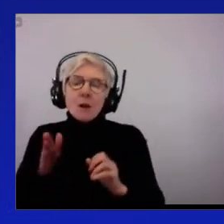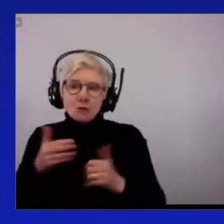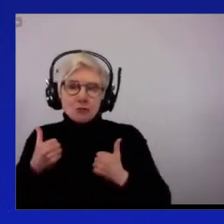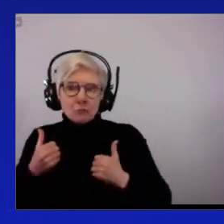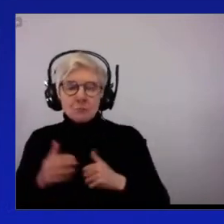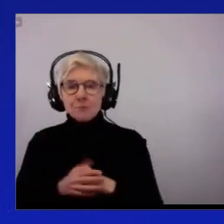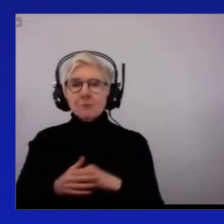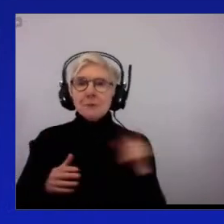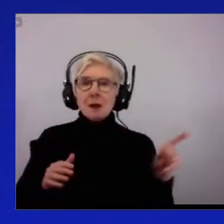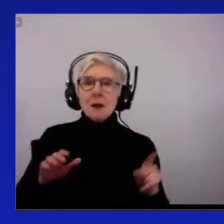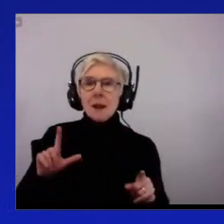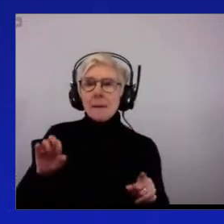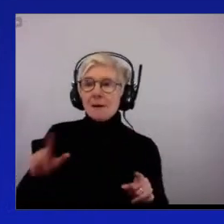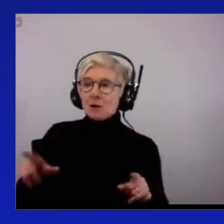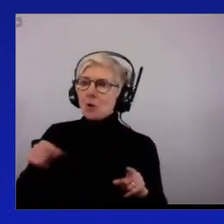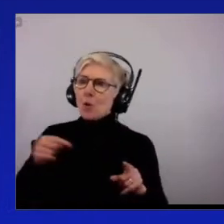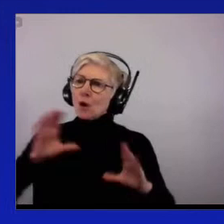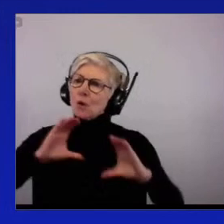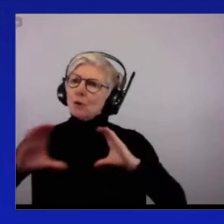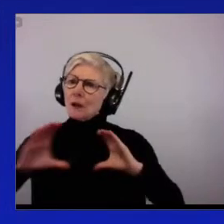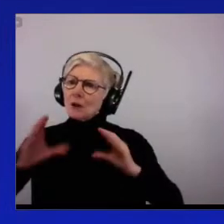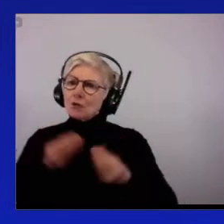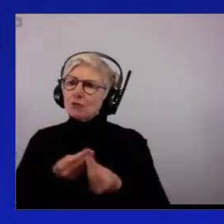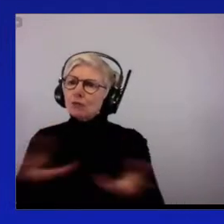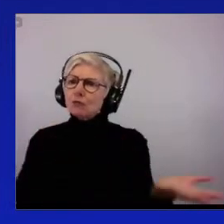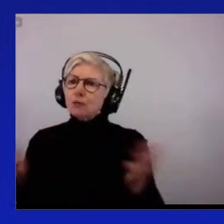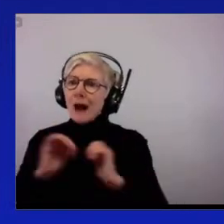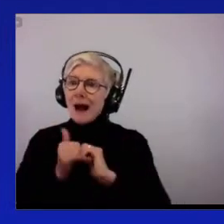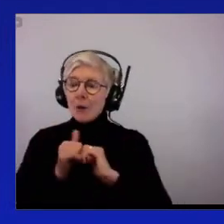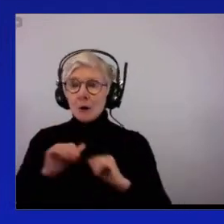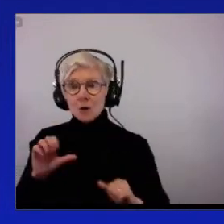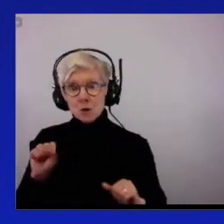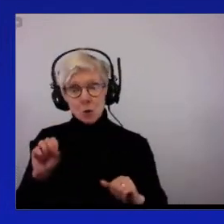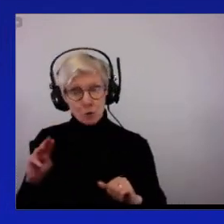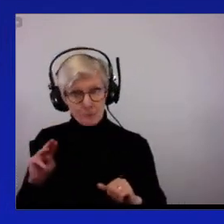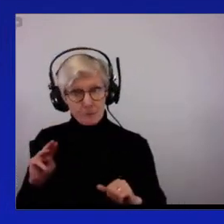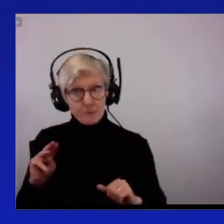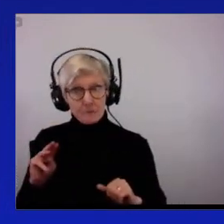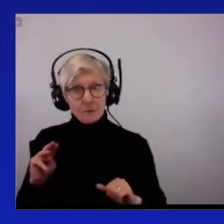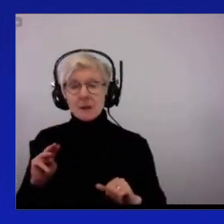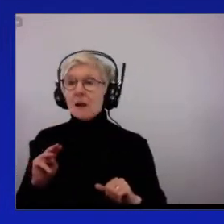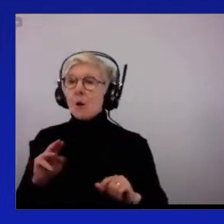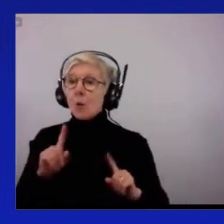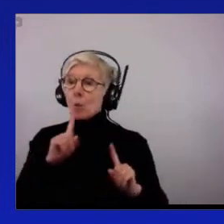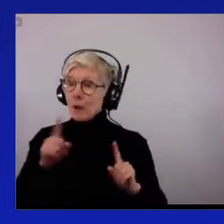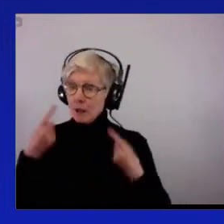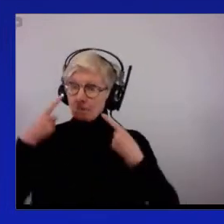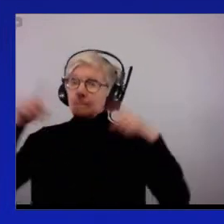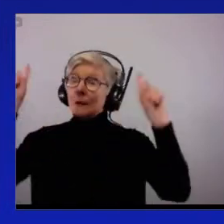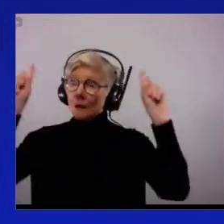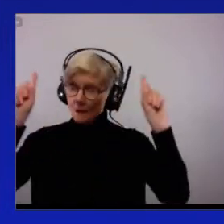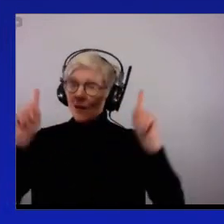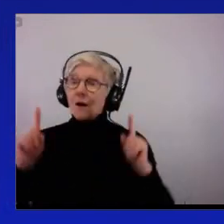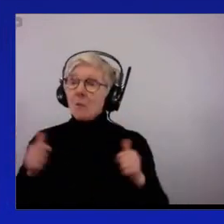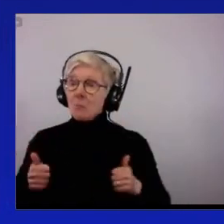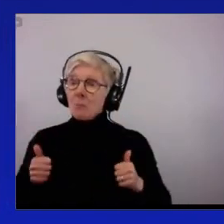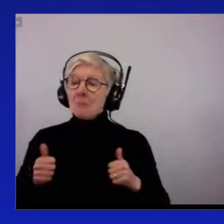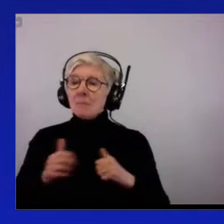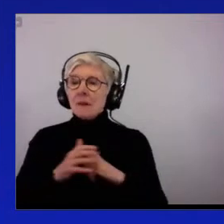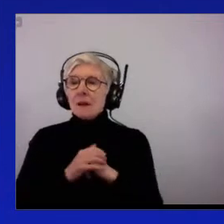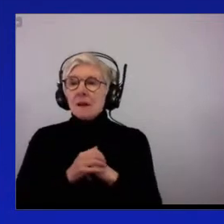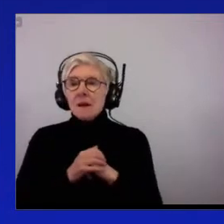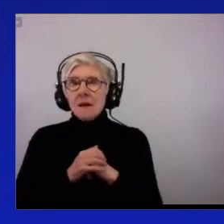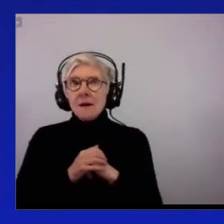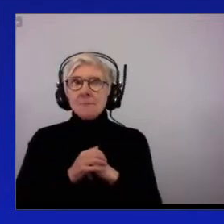communication strategies. So I know the social media strategy has been very effective, and in